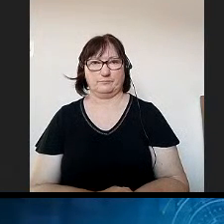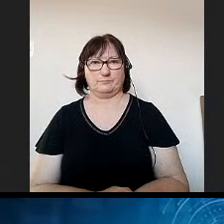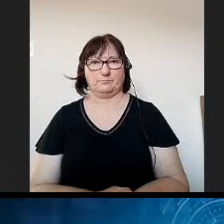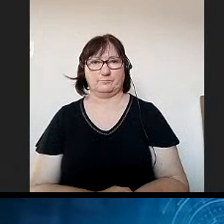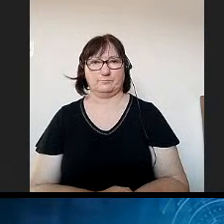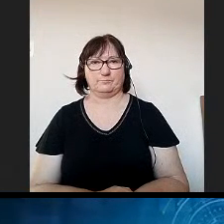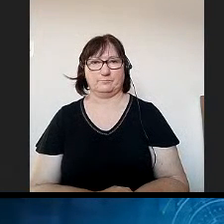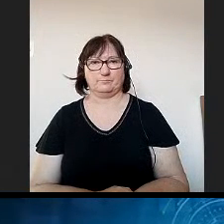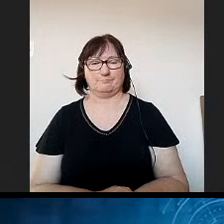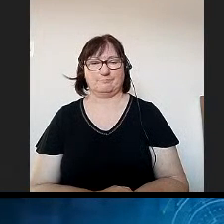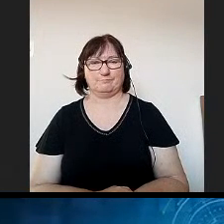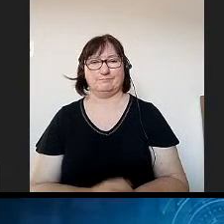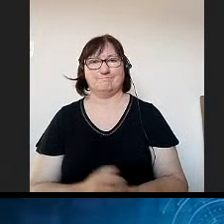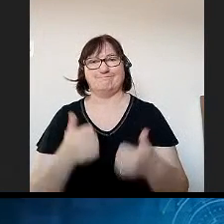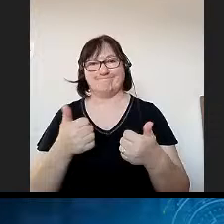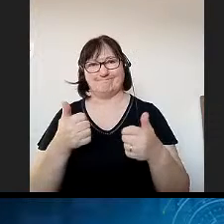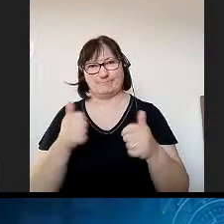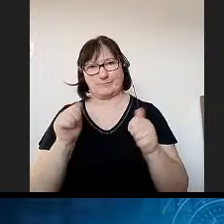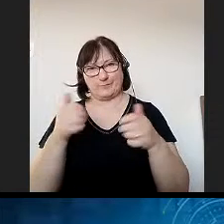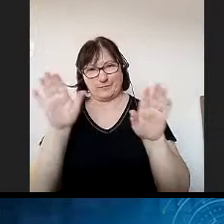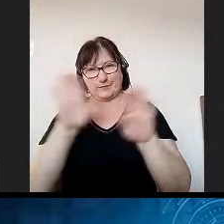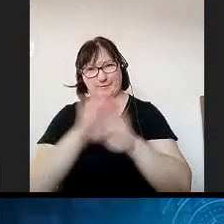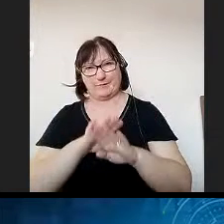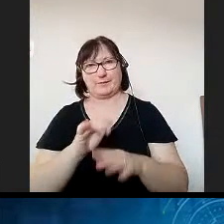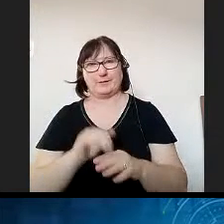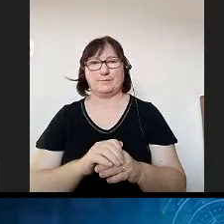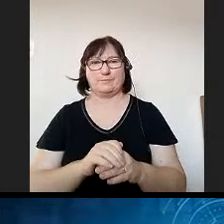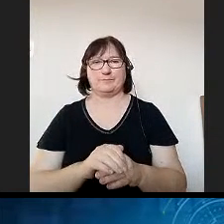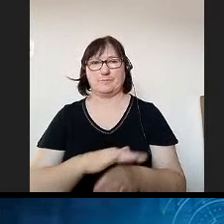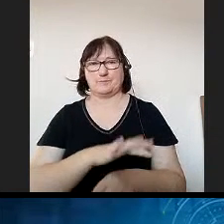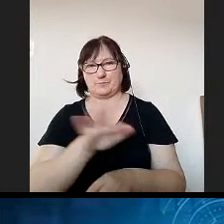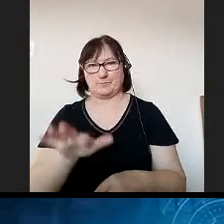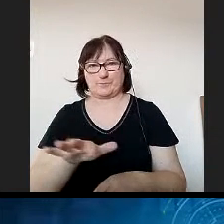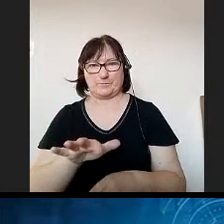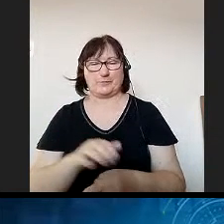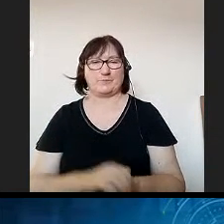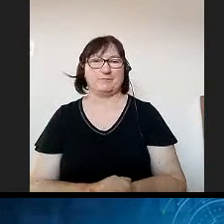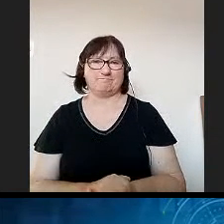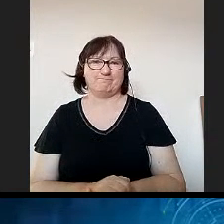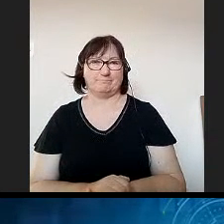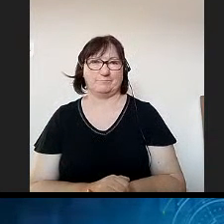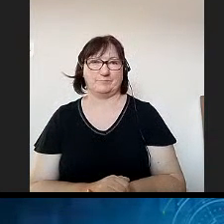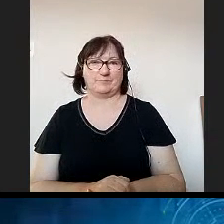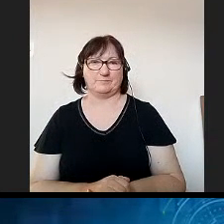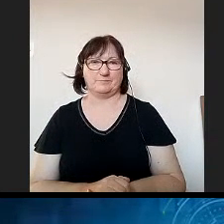Okay, good evening, ladies and gentlemen, and I hope that I am audible.